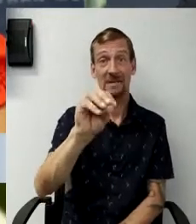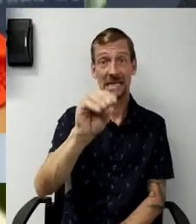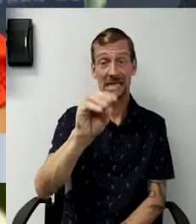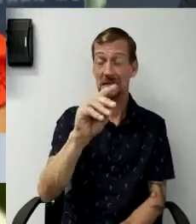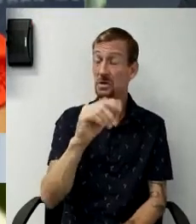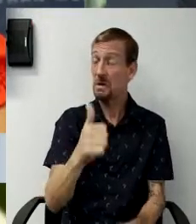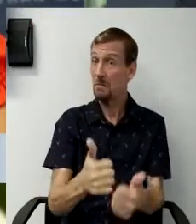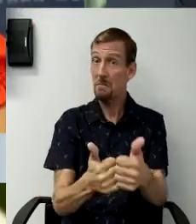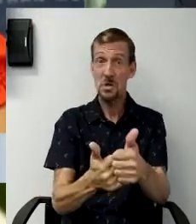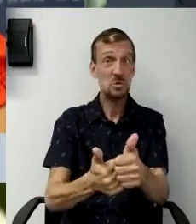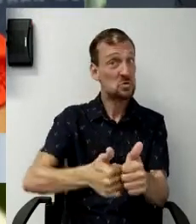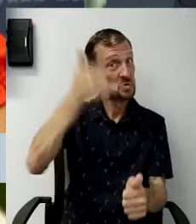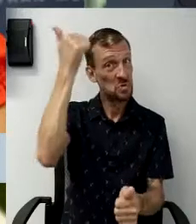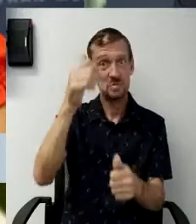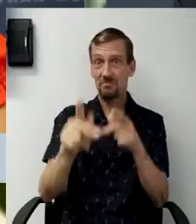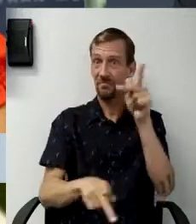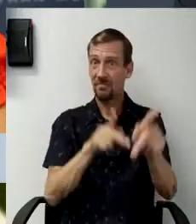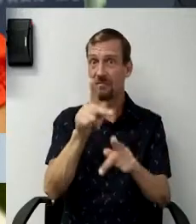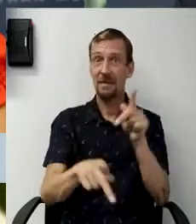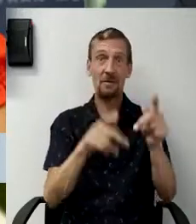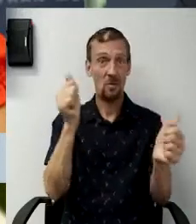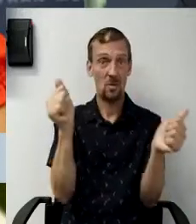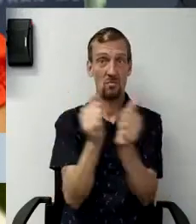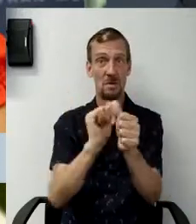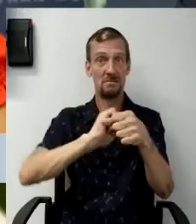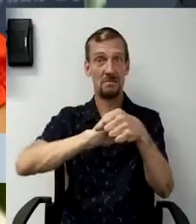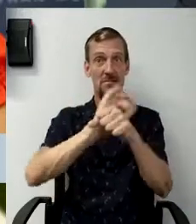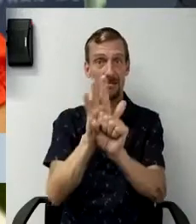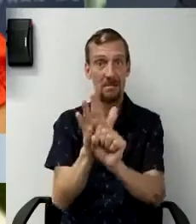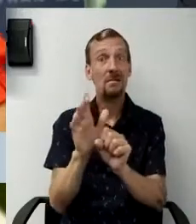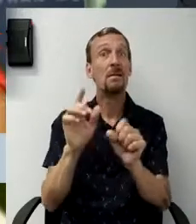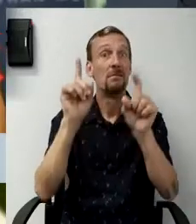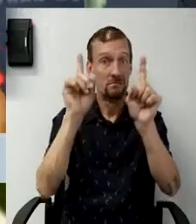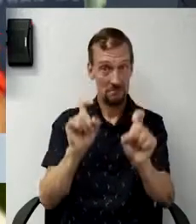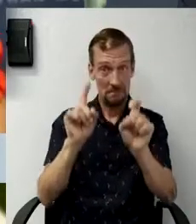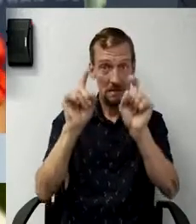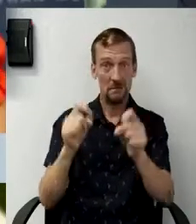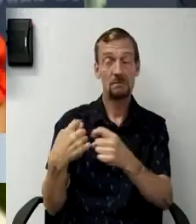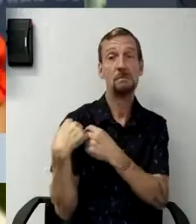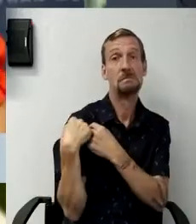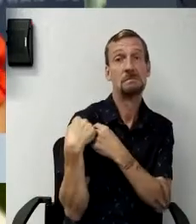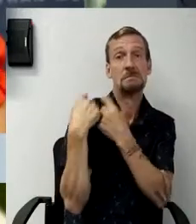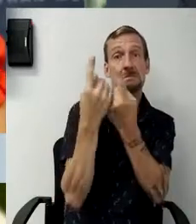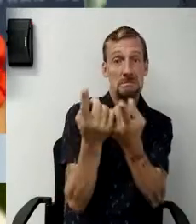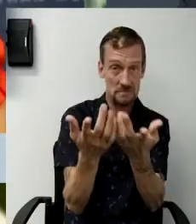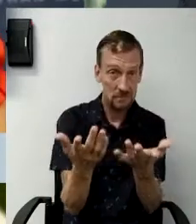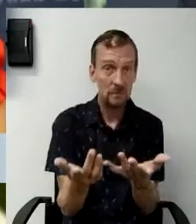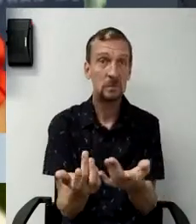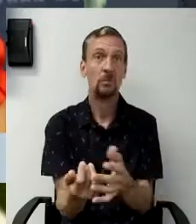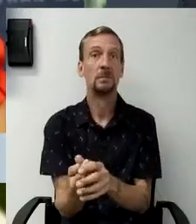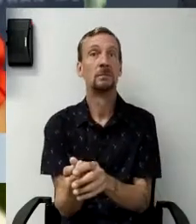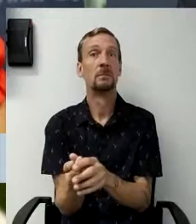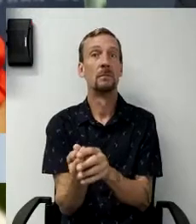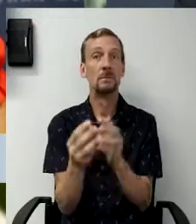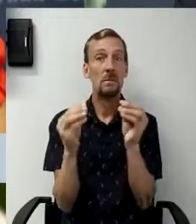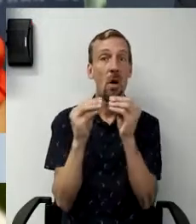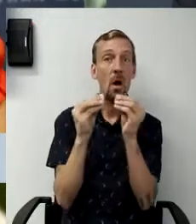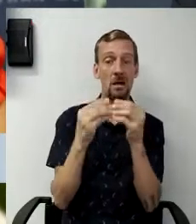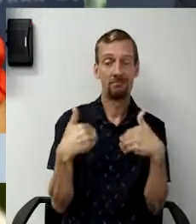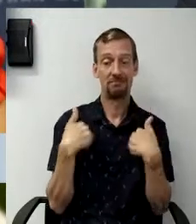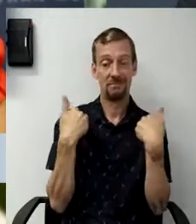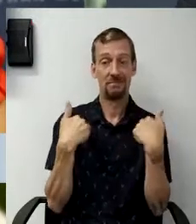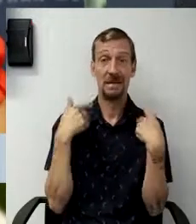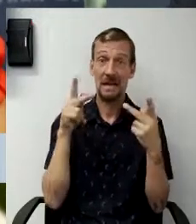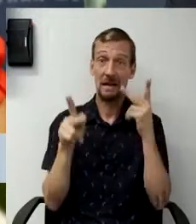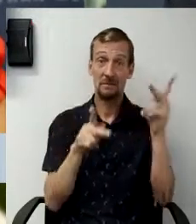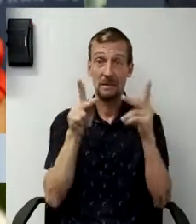vast majority of the people that have been testing since the beginning of the pandemic are relatively young